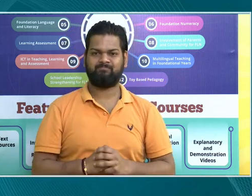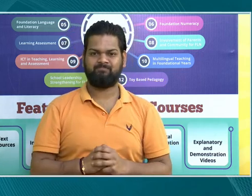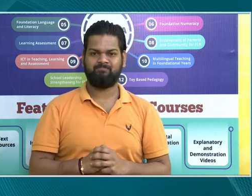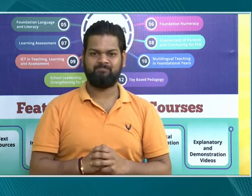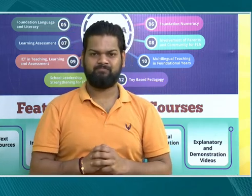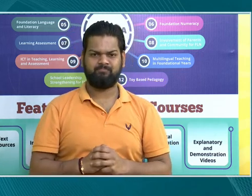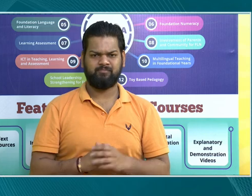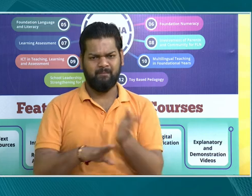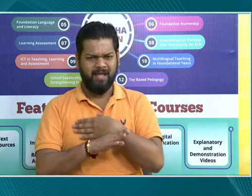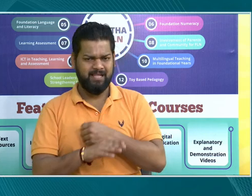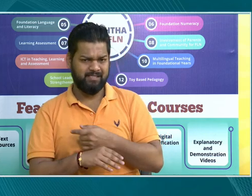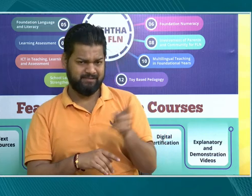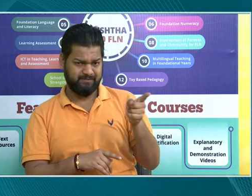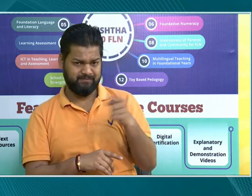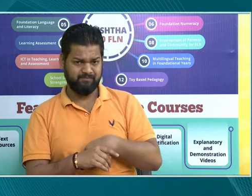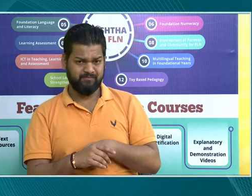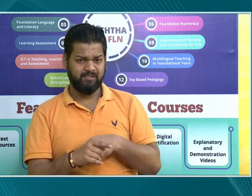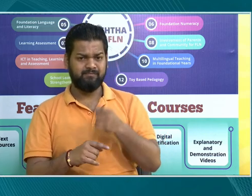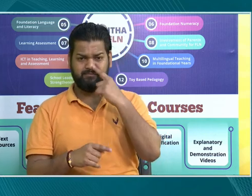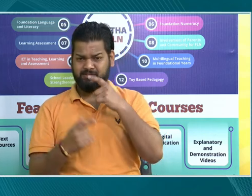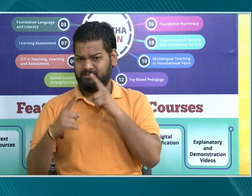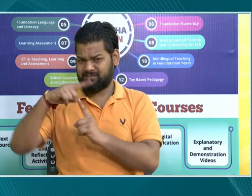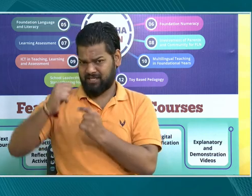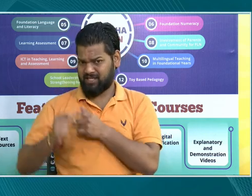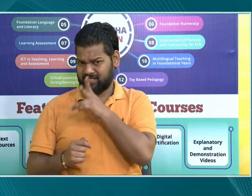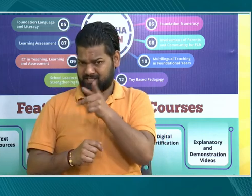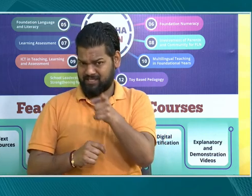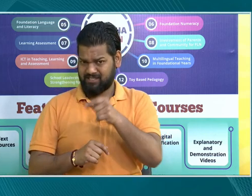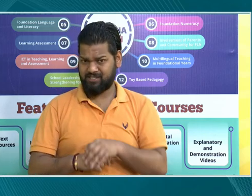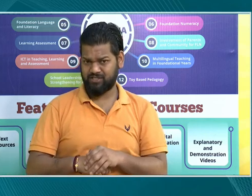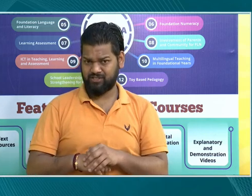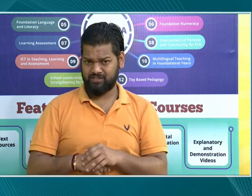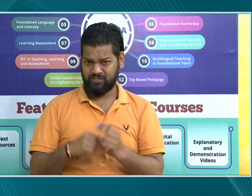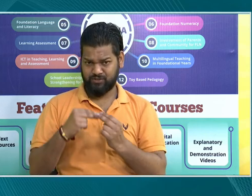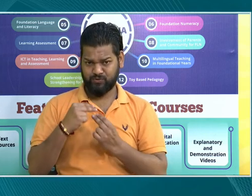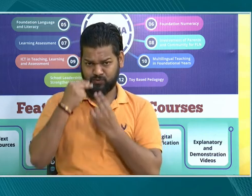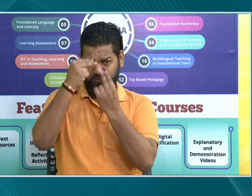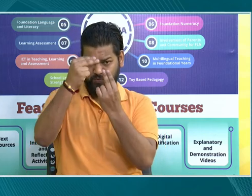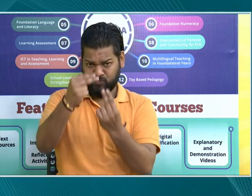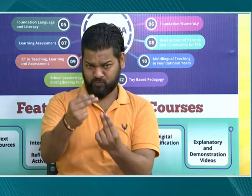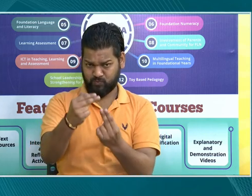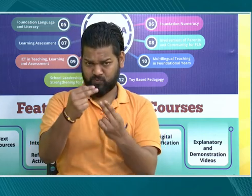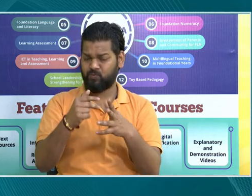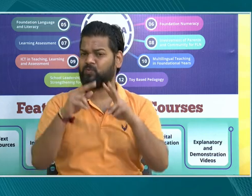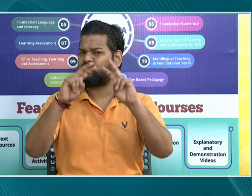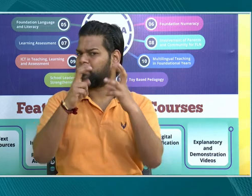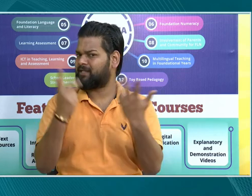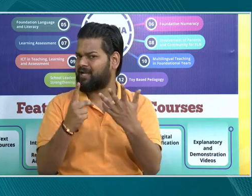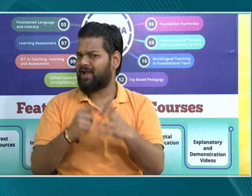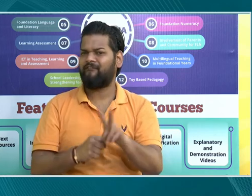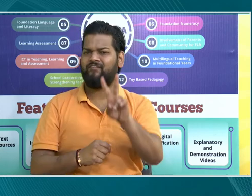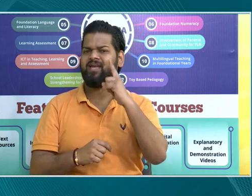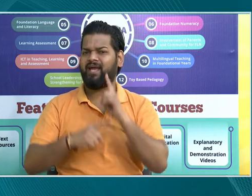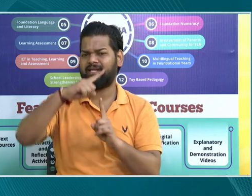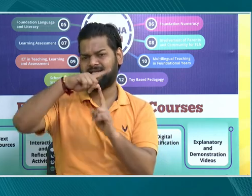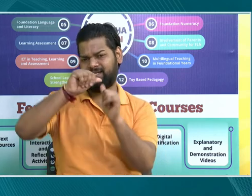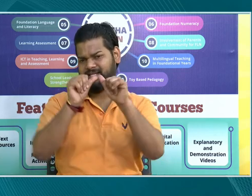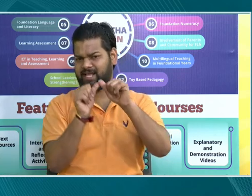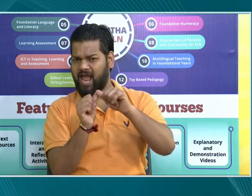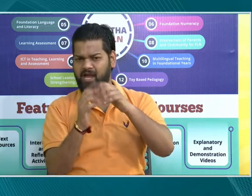as ma'am told us that we'll be doing this story, The Invention of Vita Wonk. Let's